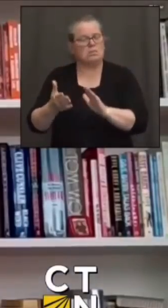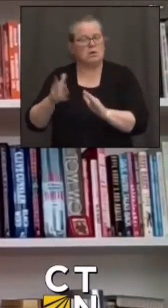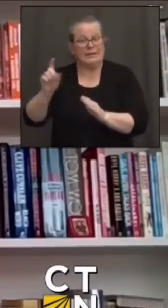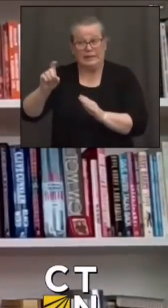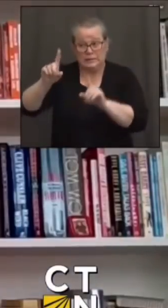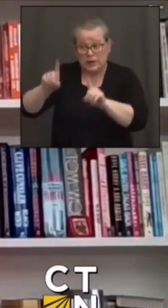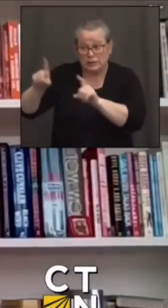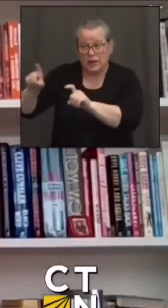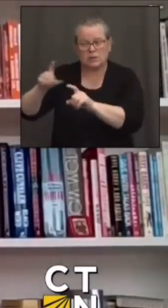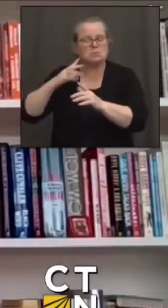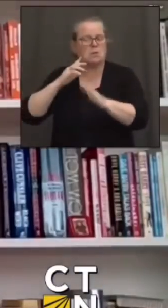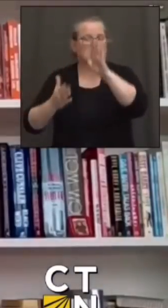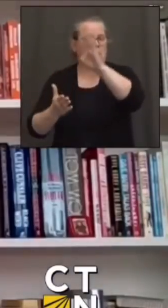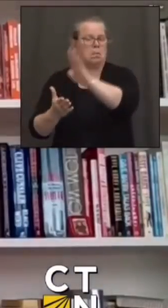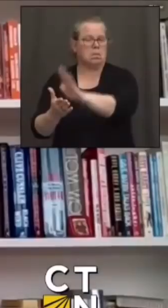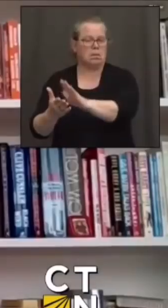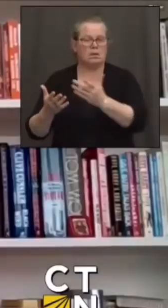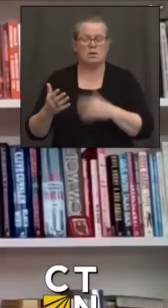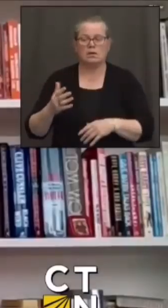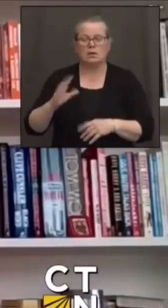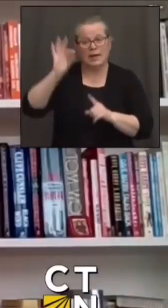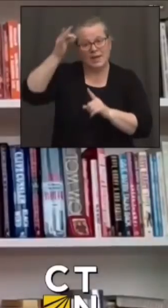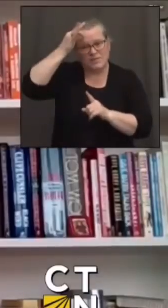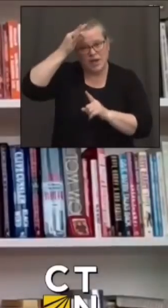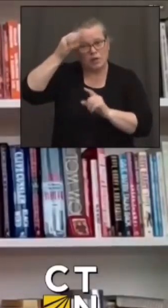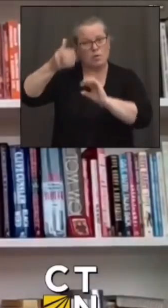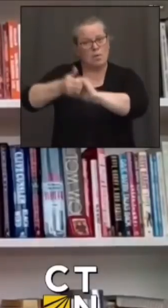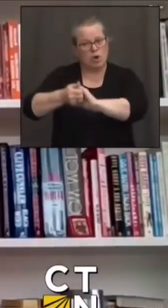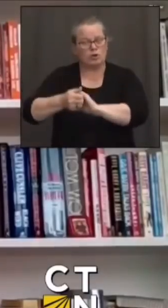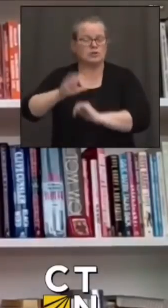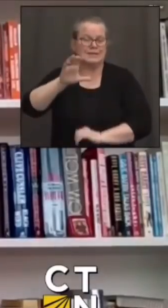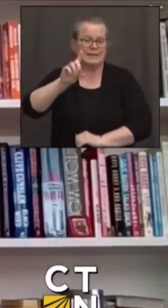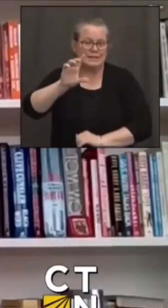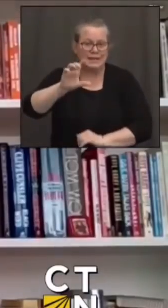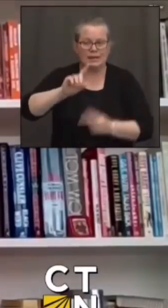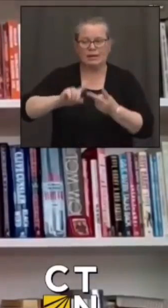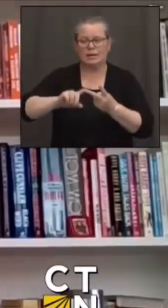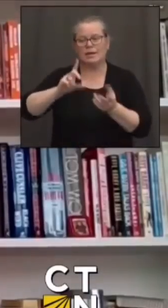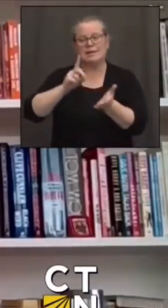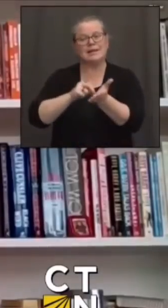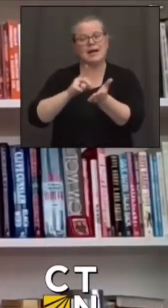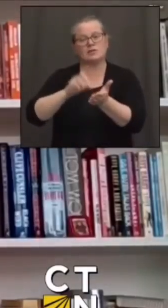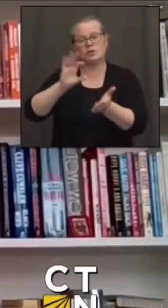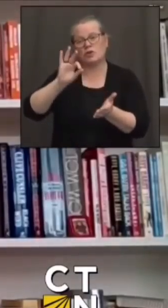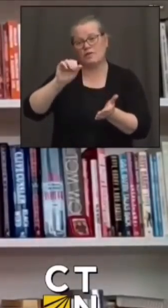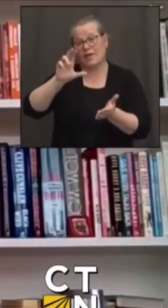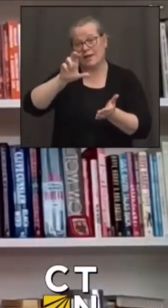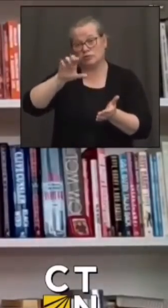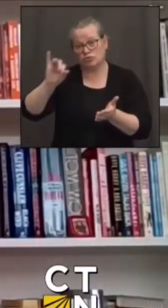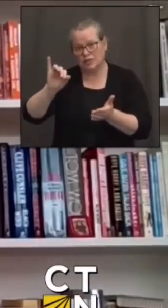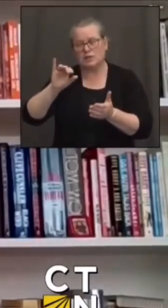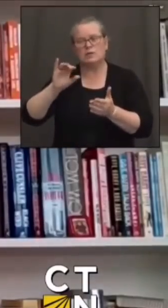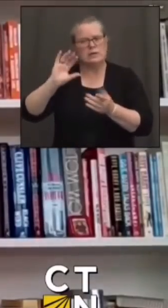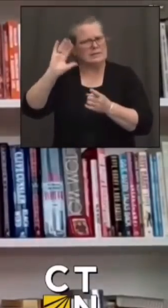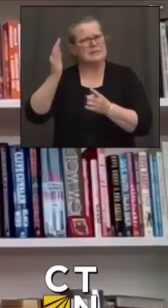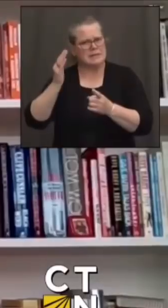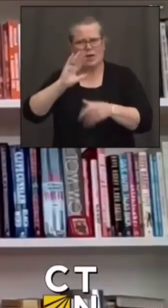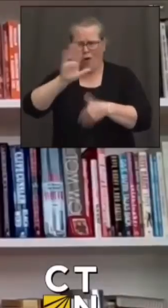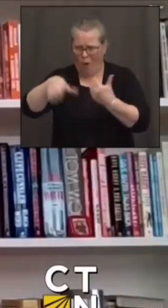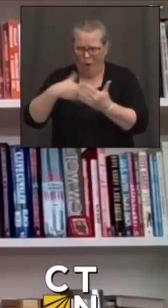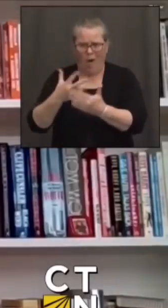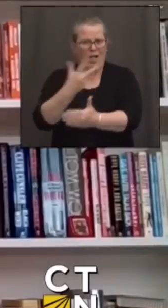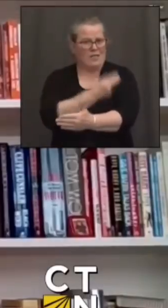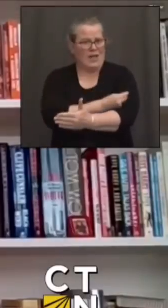our federal partners, from CDC and Dr. Fauci and others, it still appears that all of the vaccines we have available in the